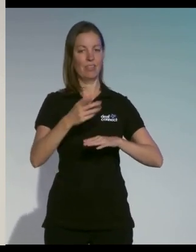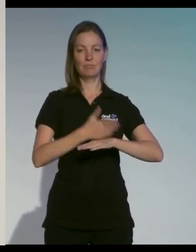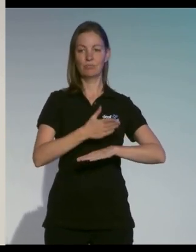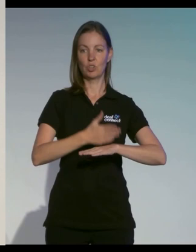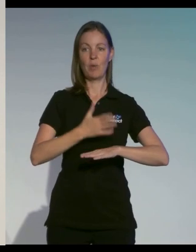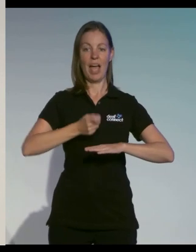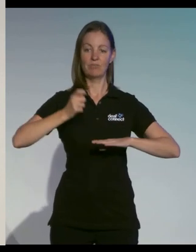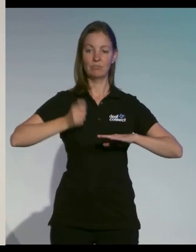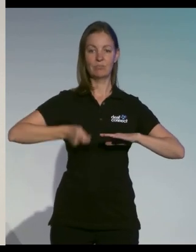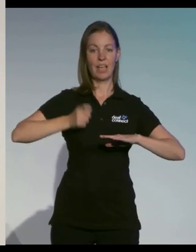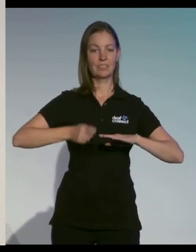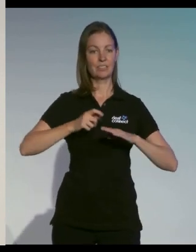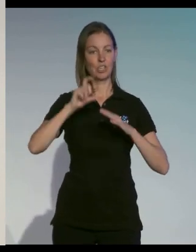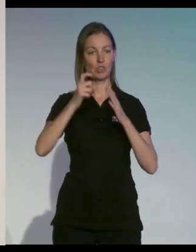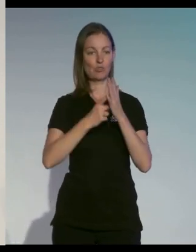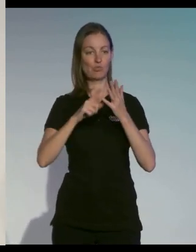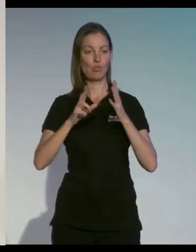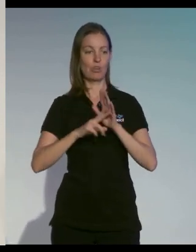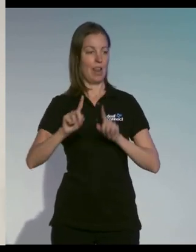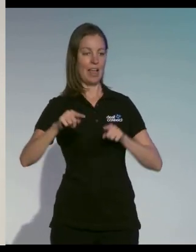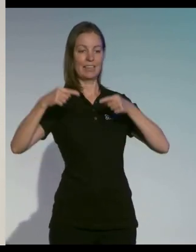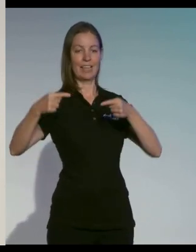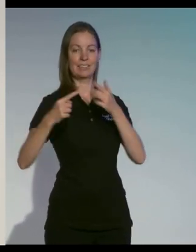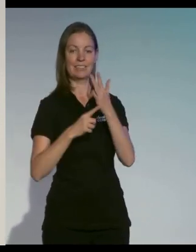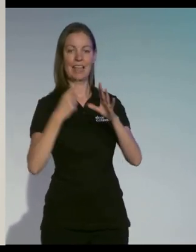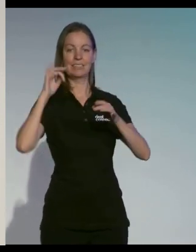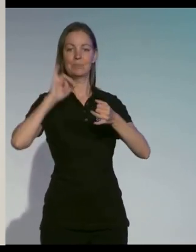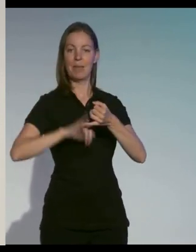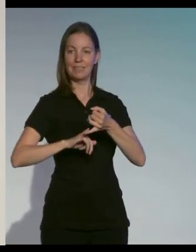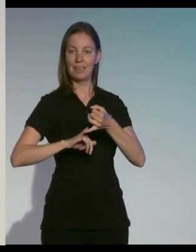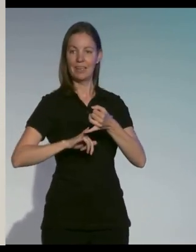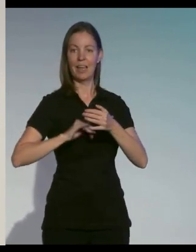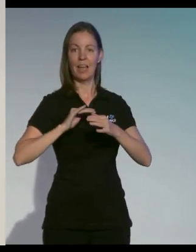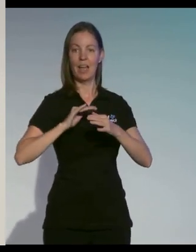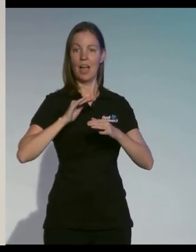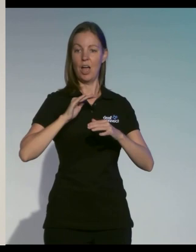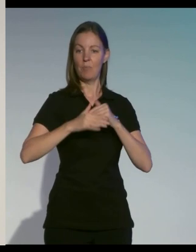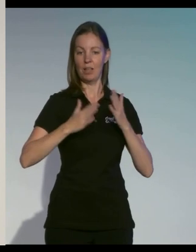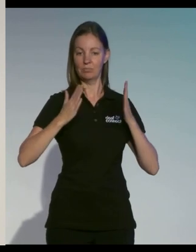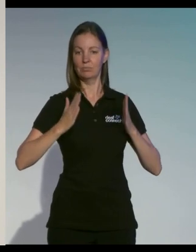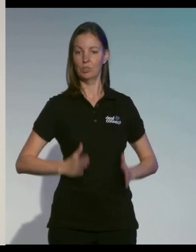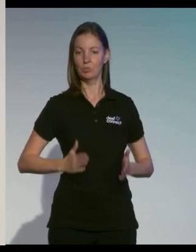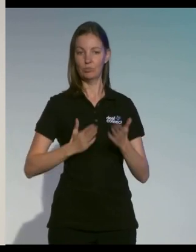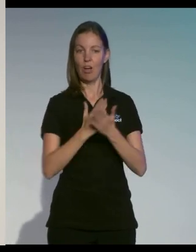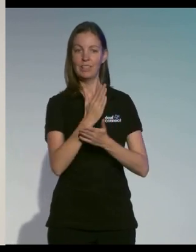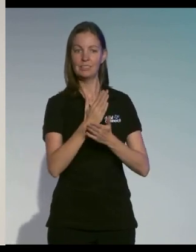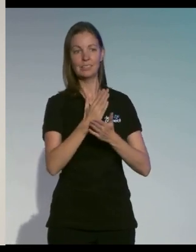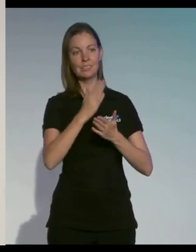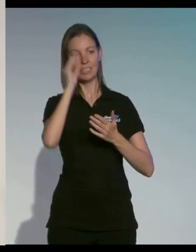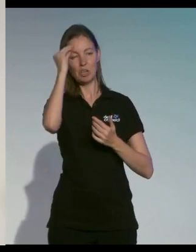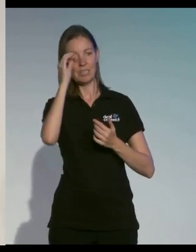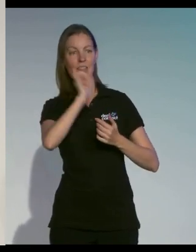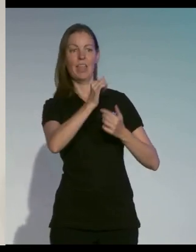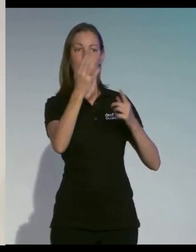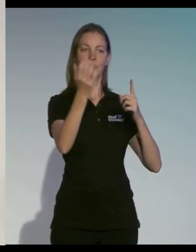against Tasmania seeking to rely on the Human Rights Committee in the High Court of Australia.